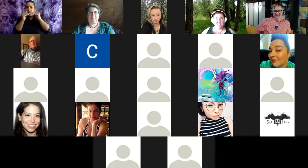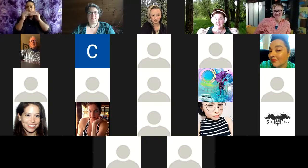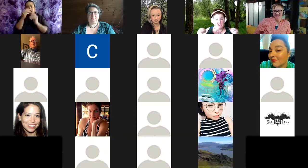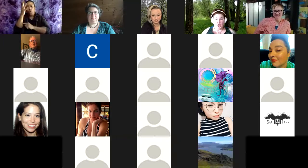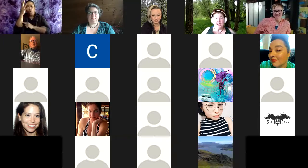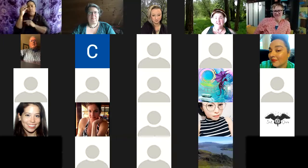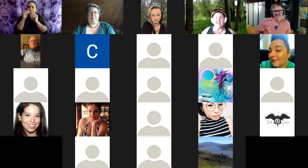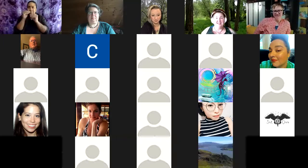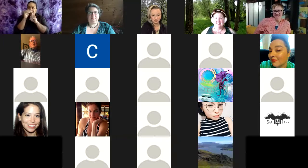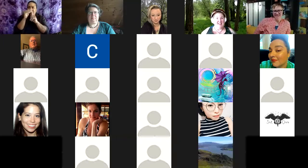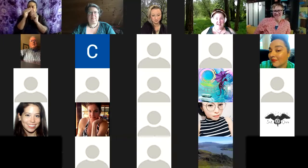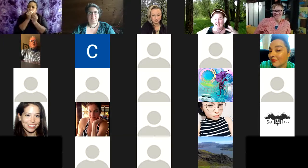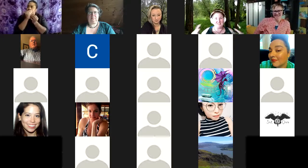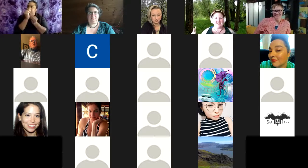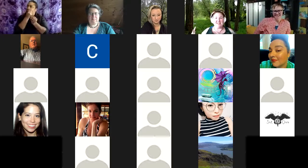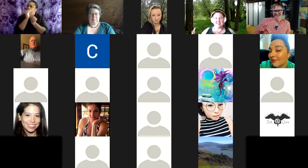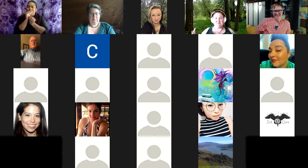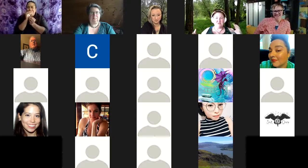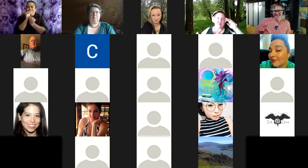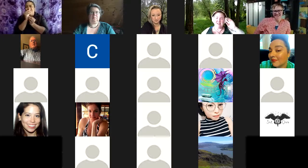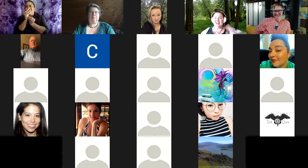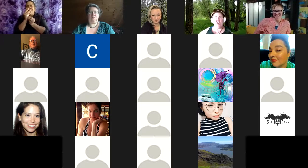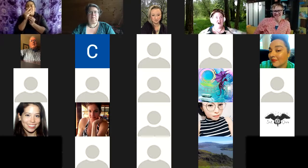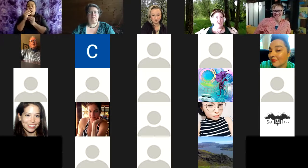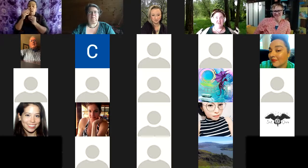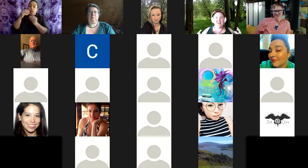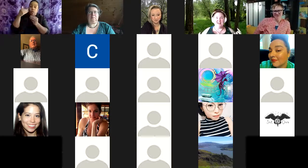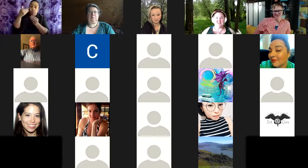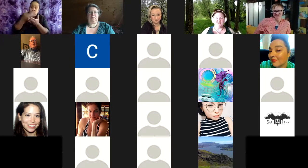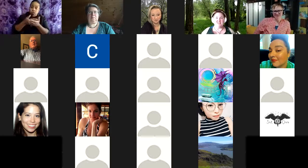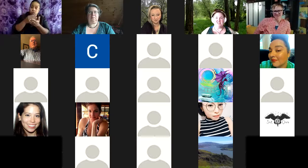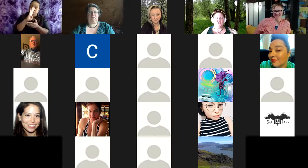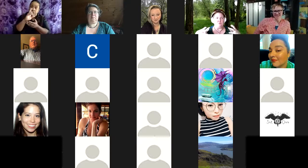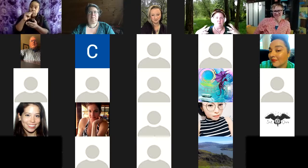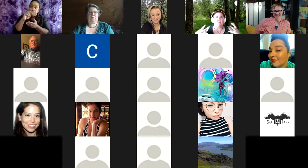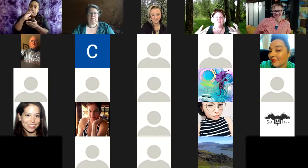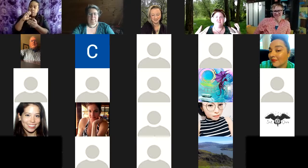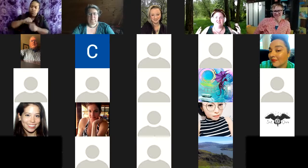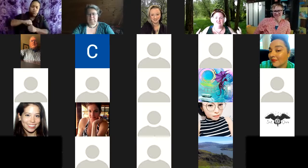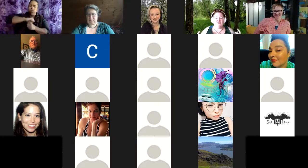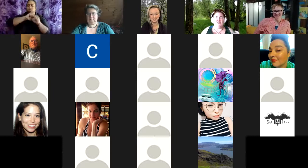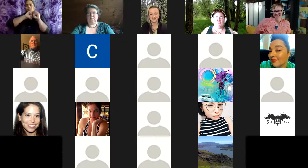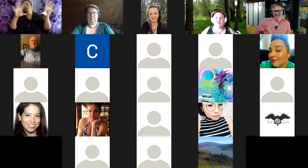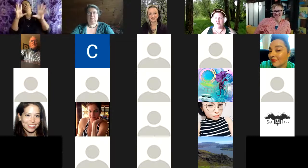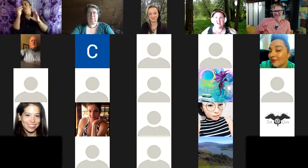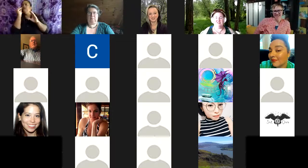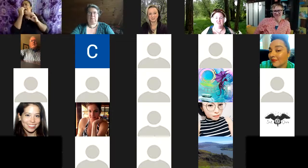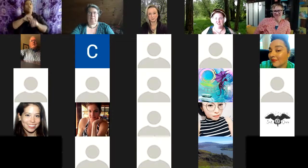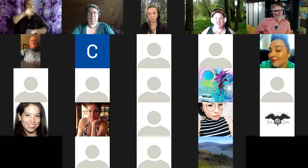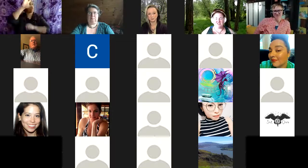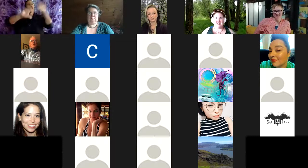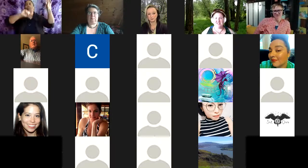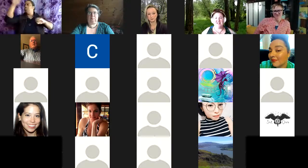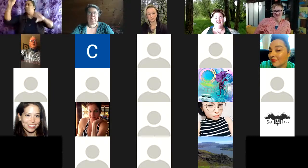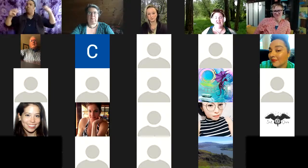Beltane, it's on. Like, everything is blooming. All that energy is just bursting forth from